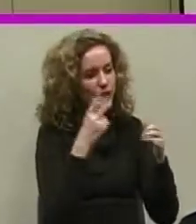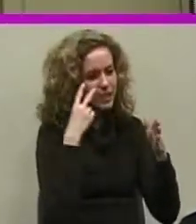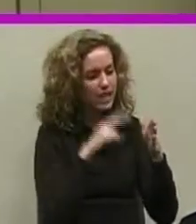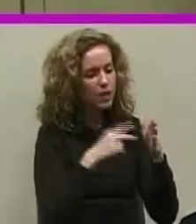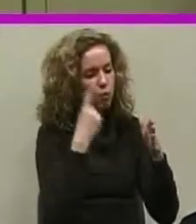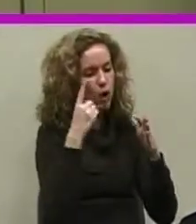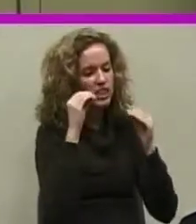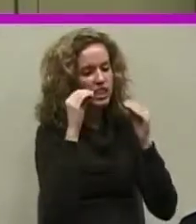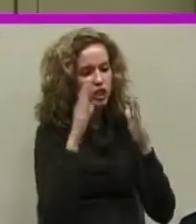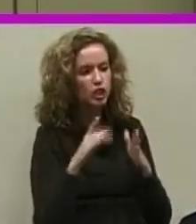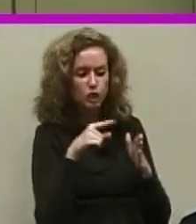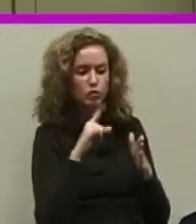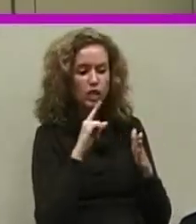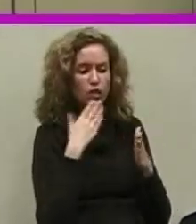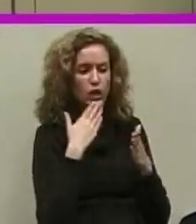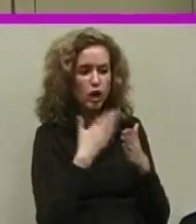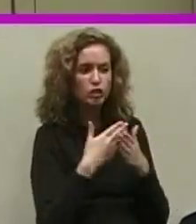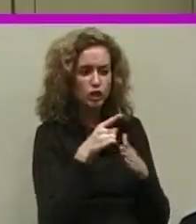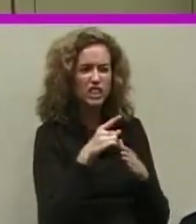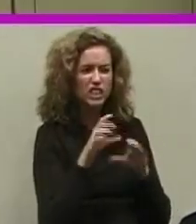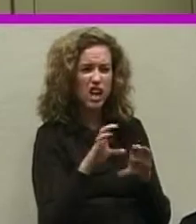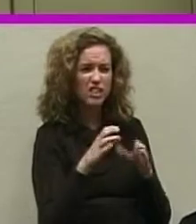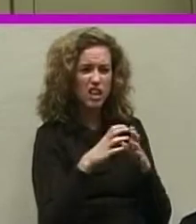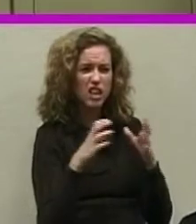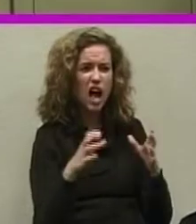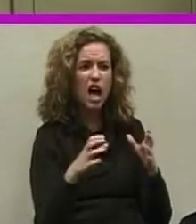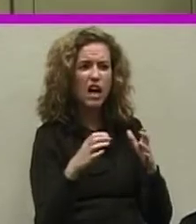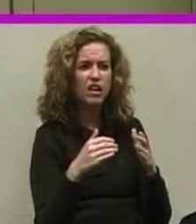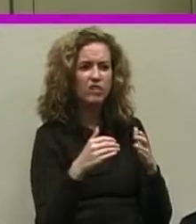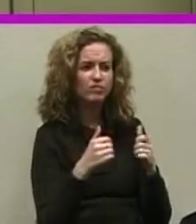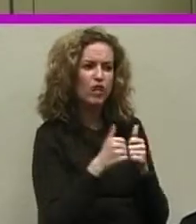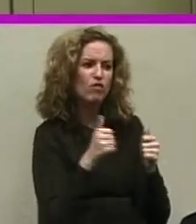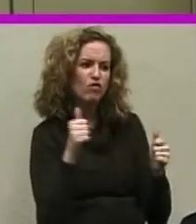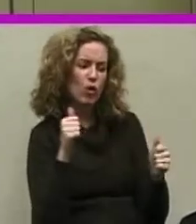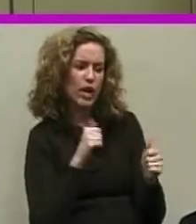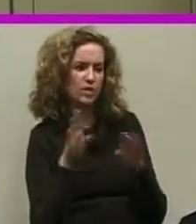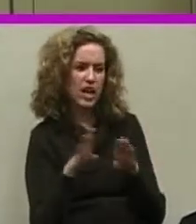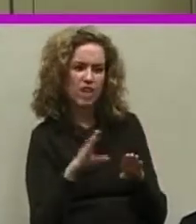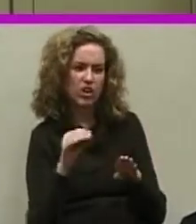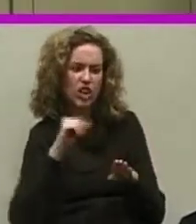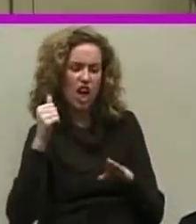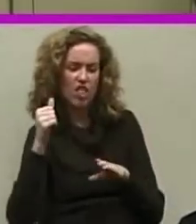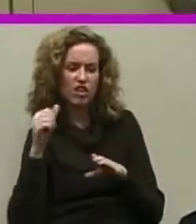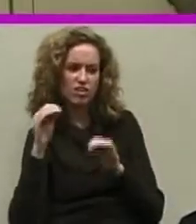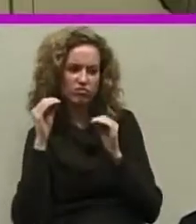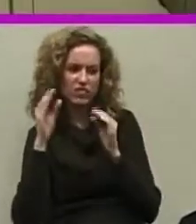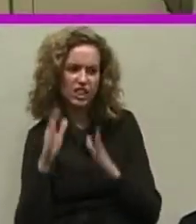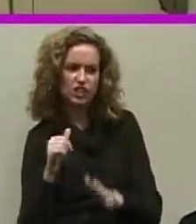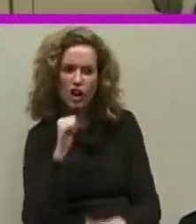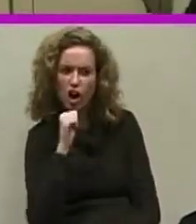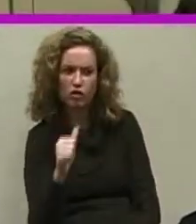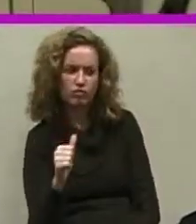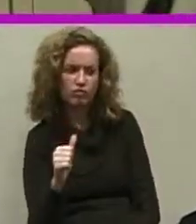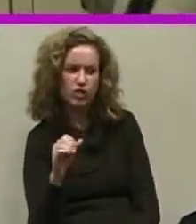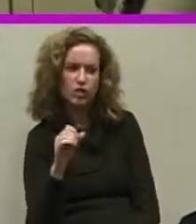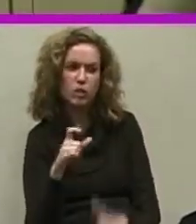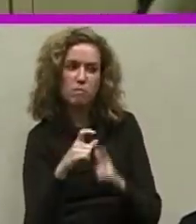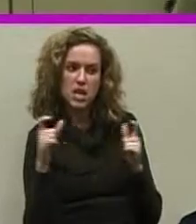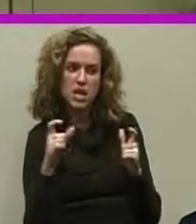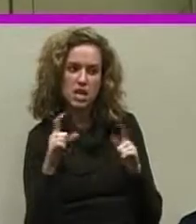an awful lot of antecedent kinds of things to set this kid up, and the other teacher's not. Okay? Makes a huge difference.